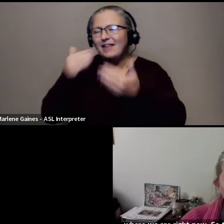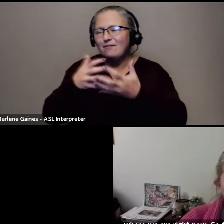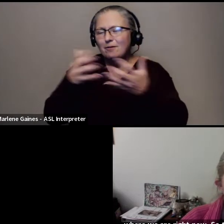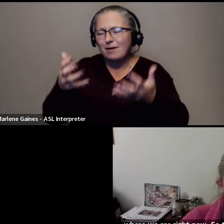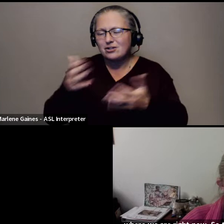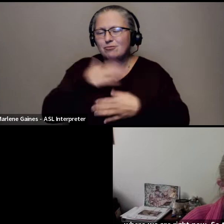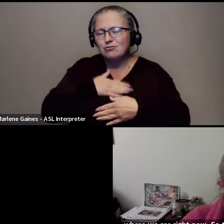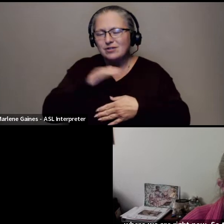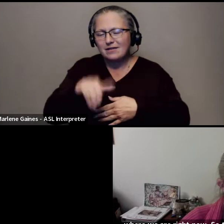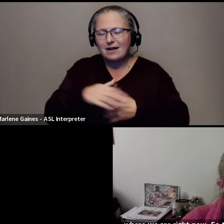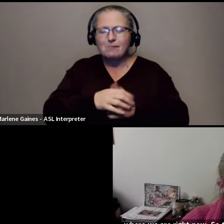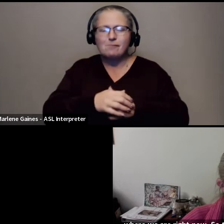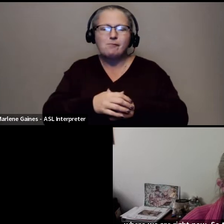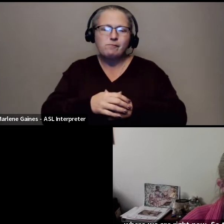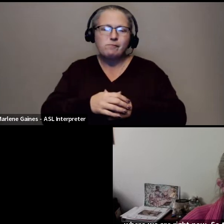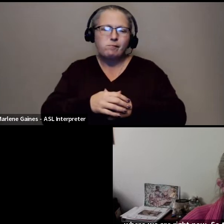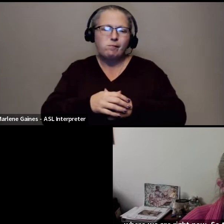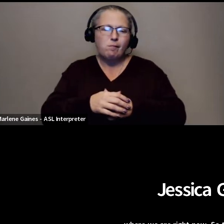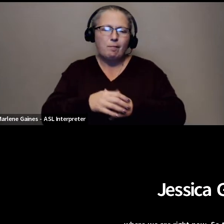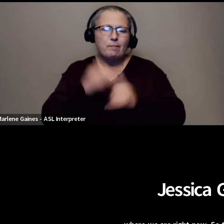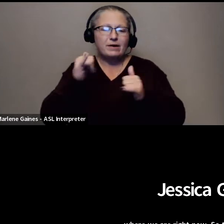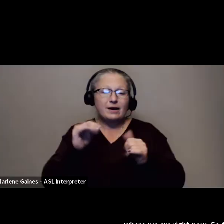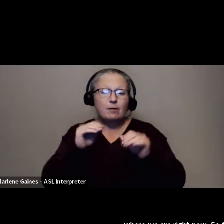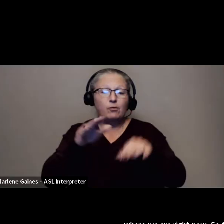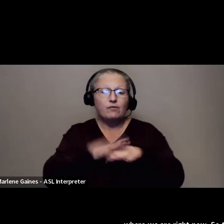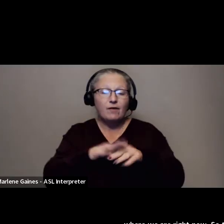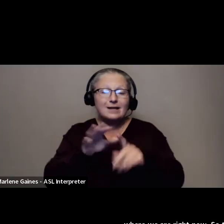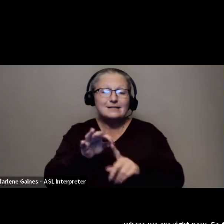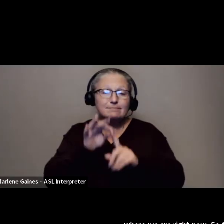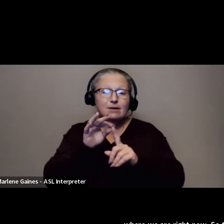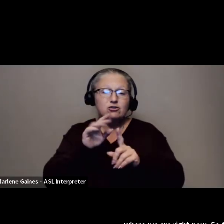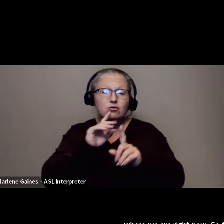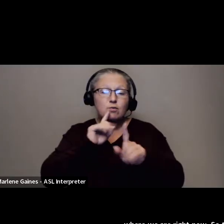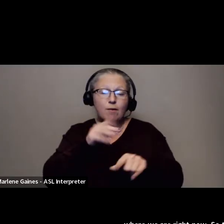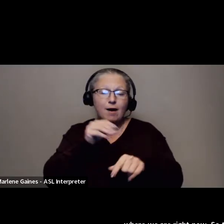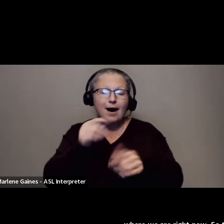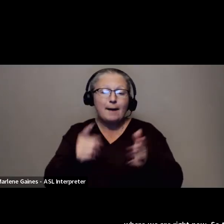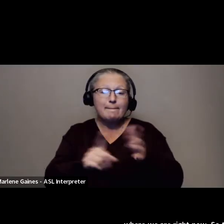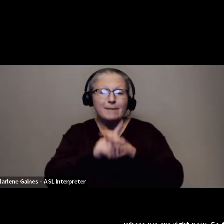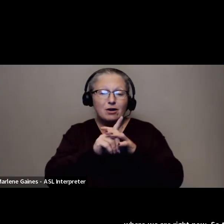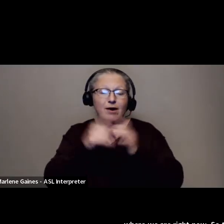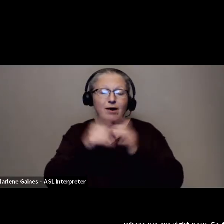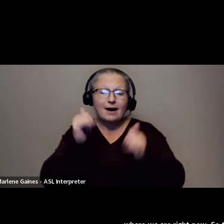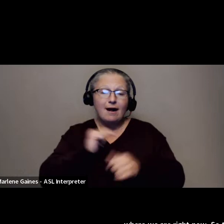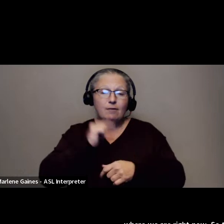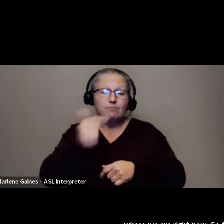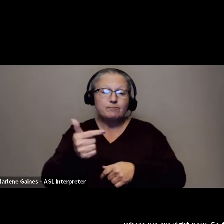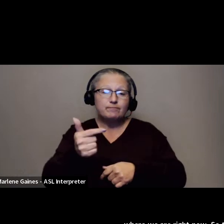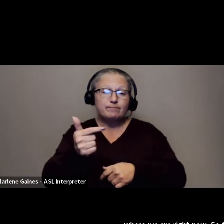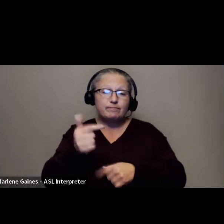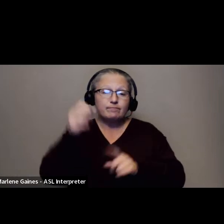much. Appreciate it. Okay, we're going to move on to special reports and appearances. I'm going to turn it over for the